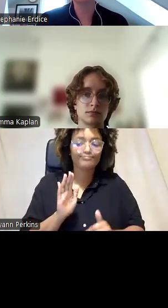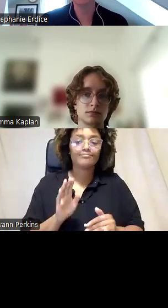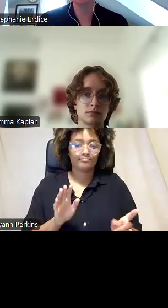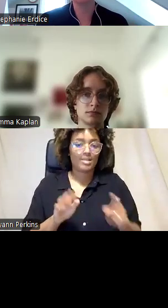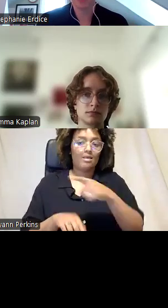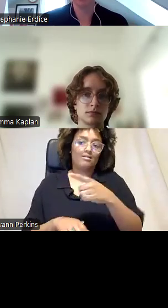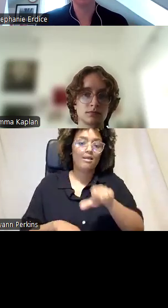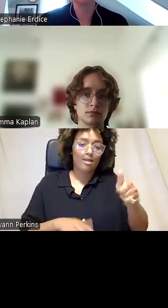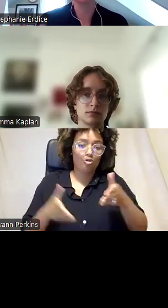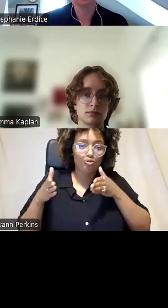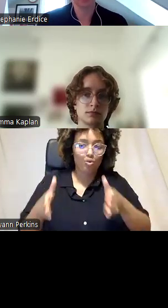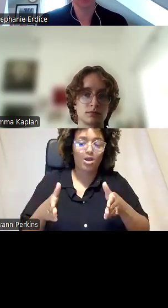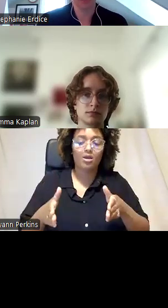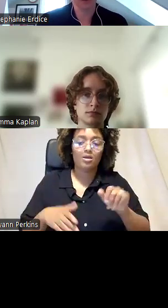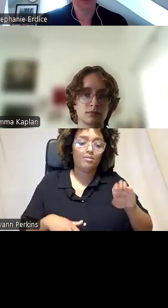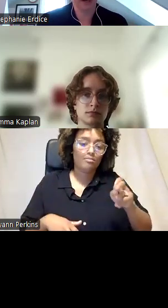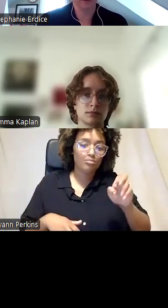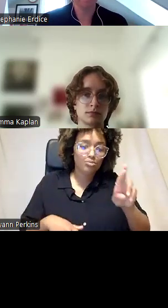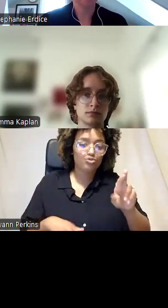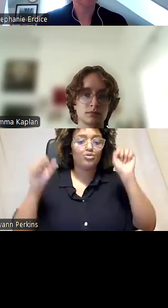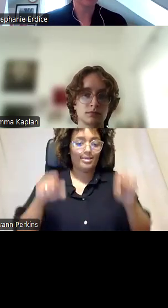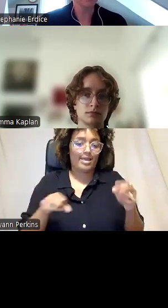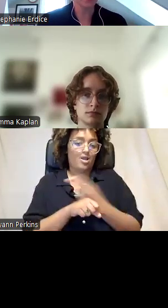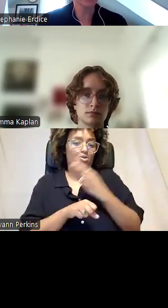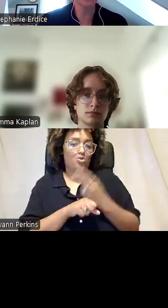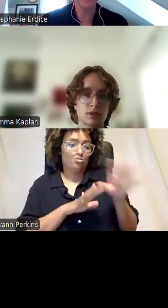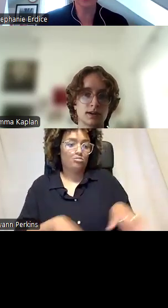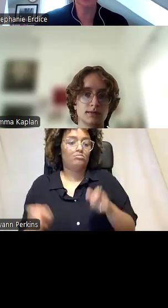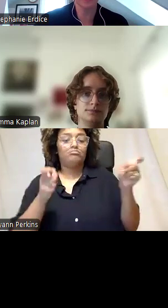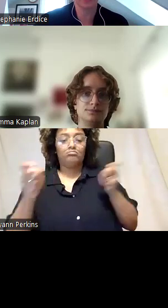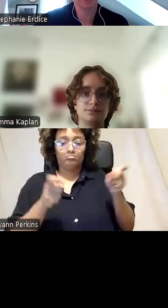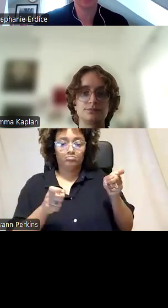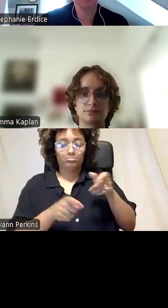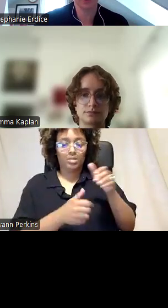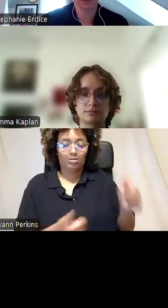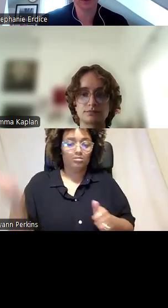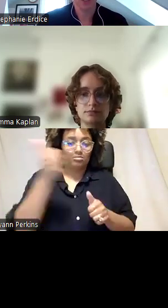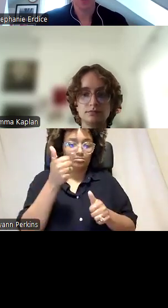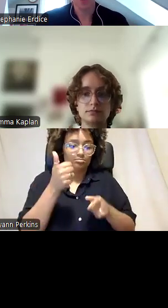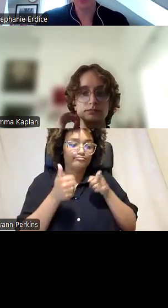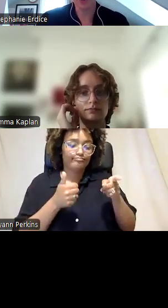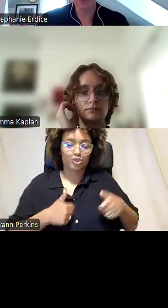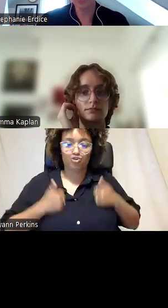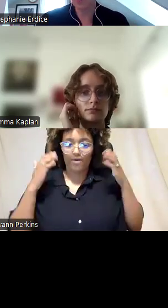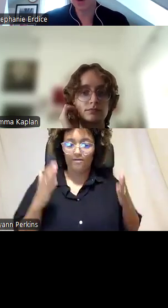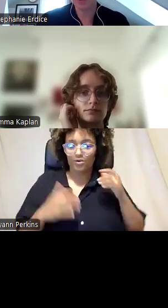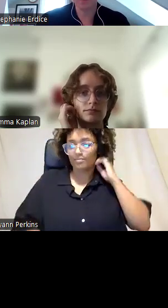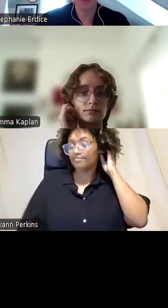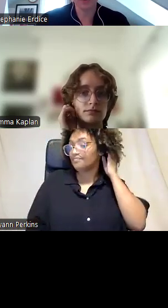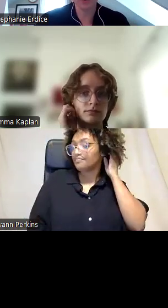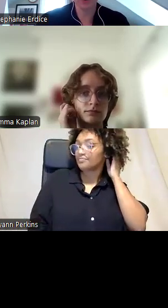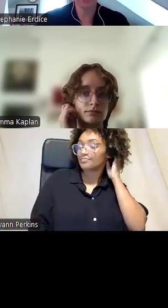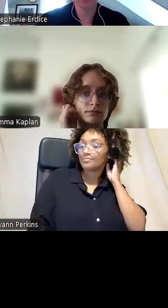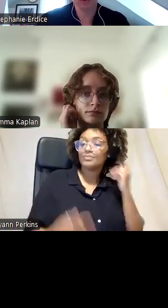a lever of power to gain control over a survivor. So financial and economic abuse occur when